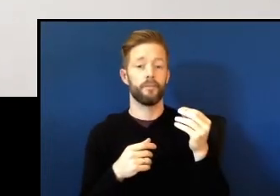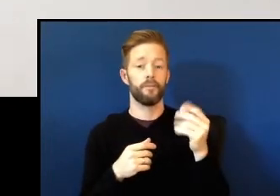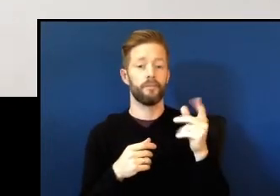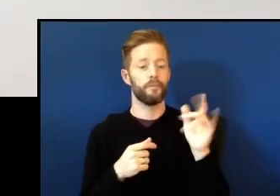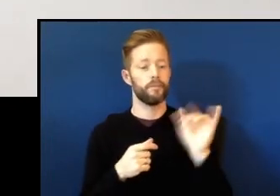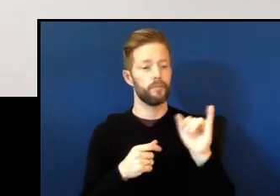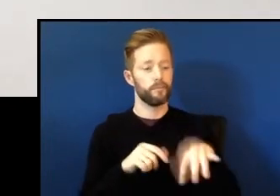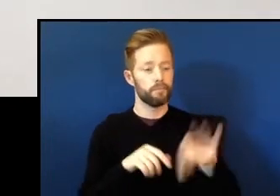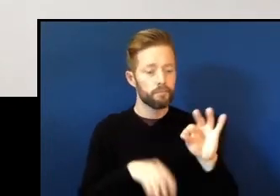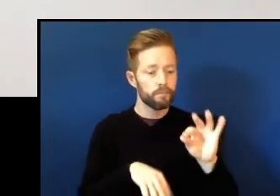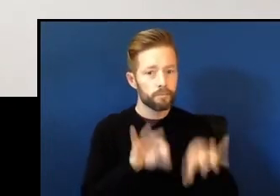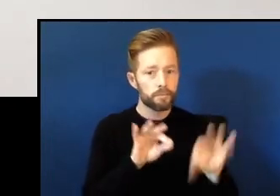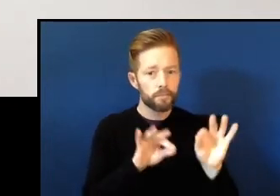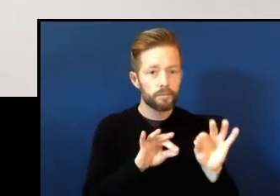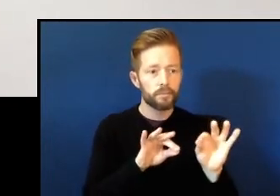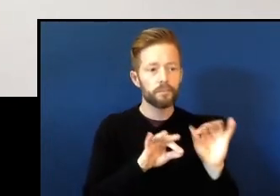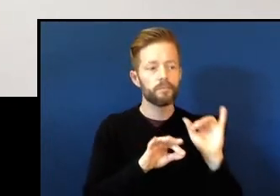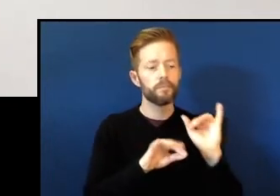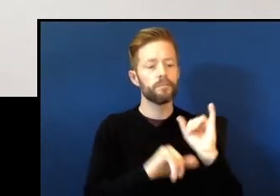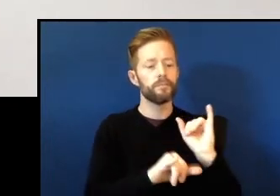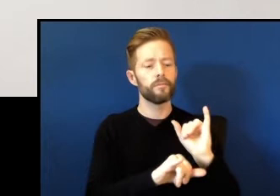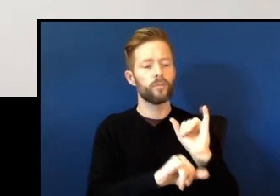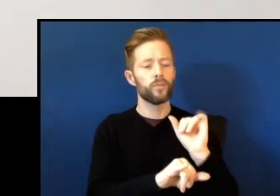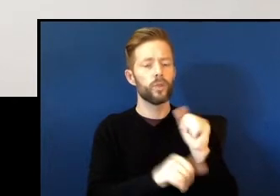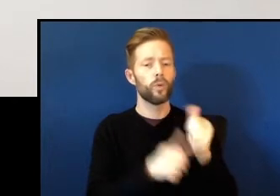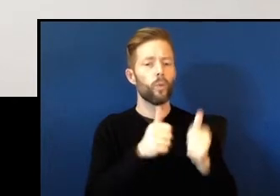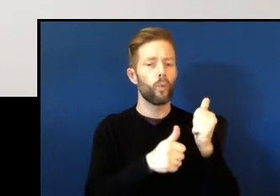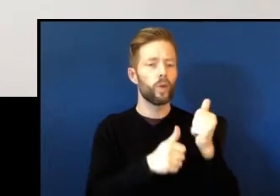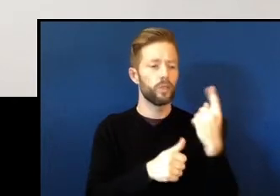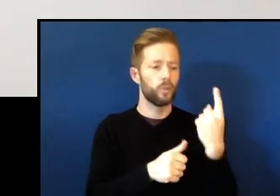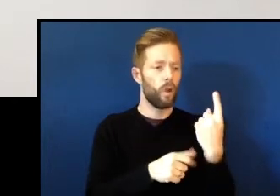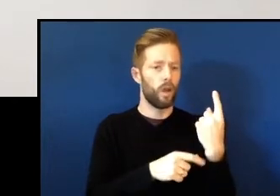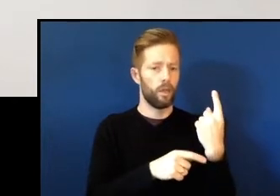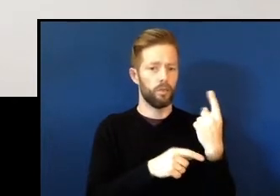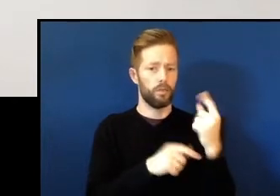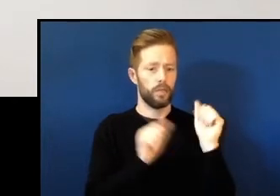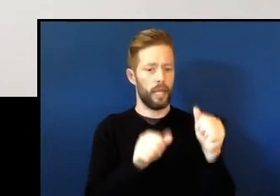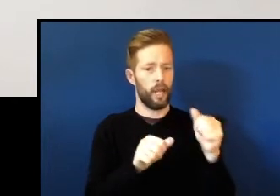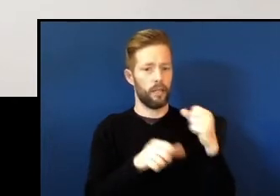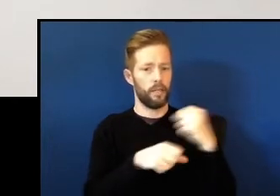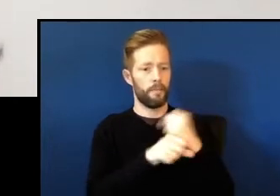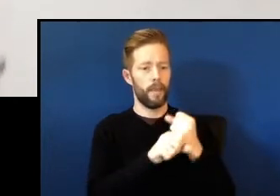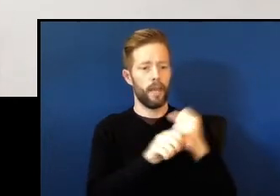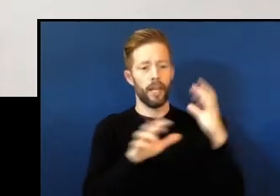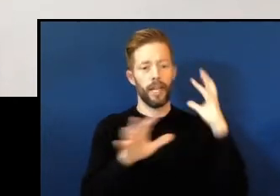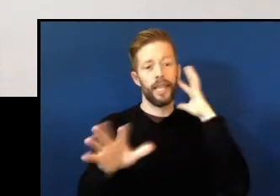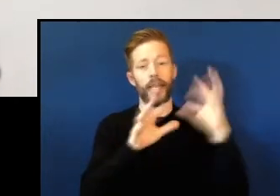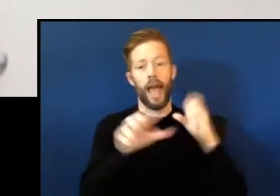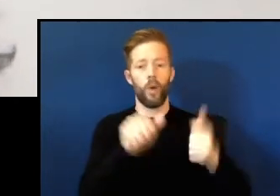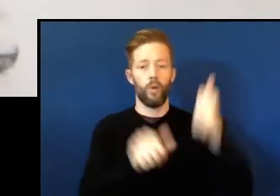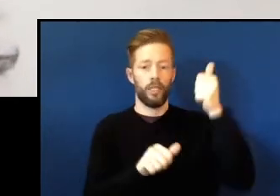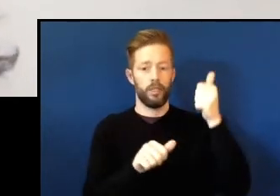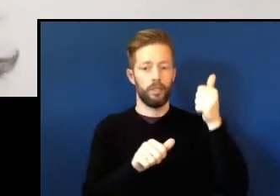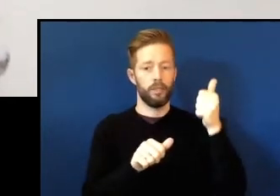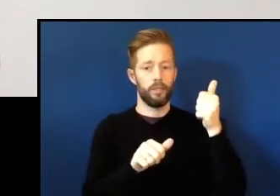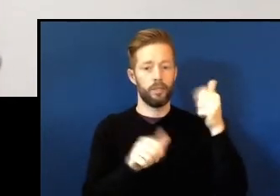of like discovering like which is the one that can make the